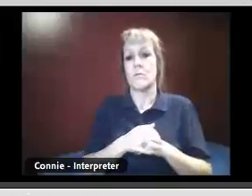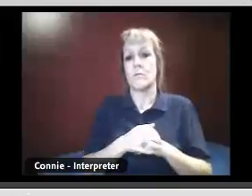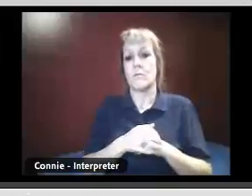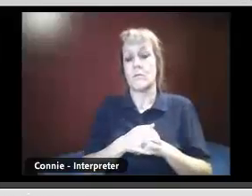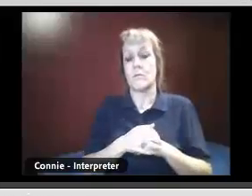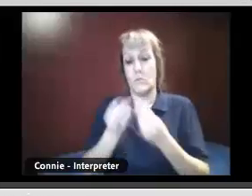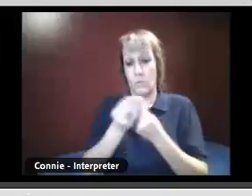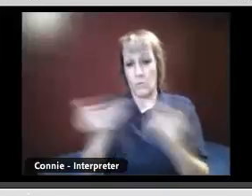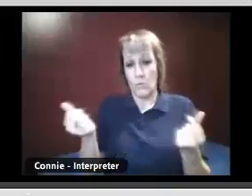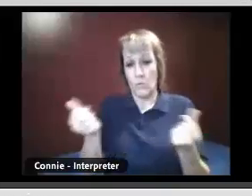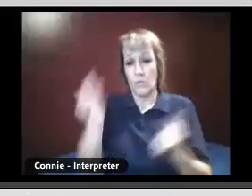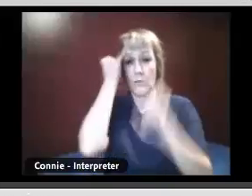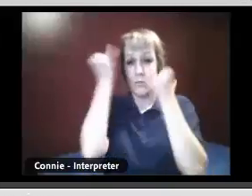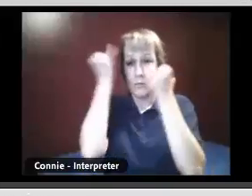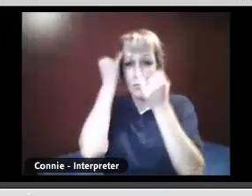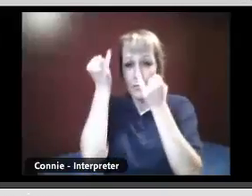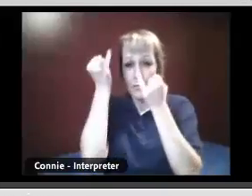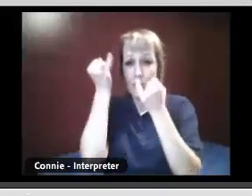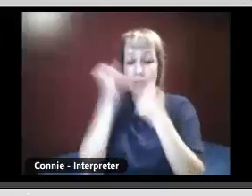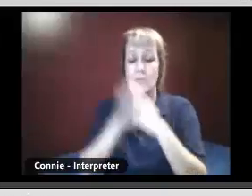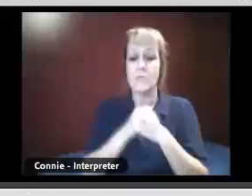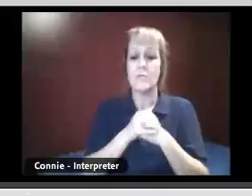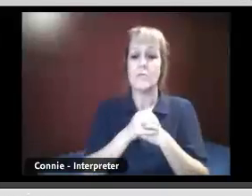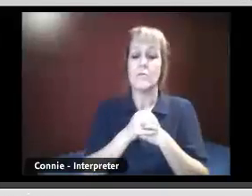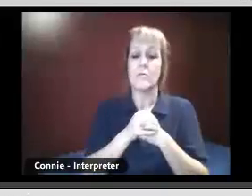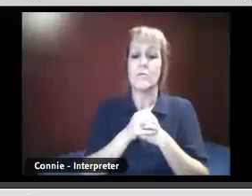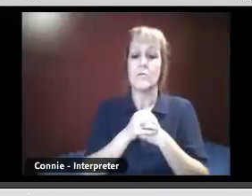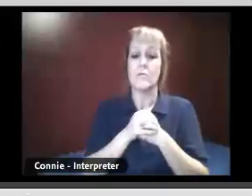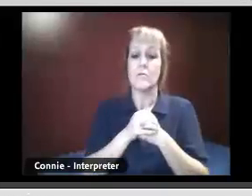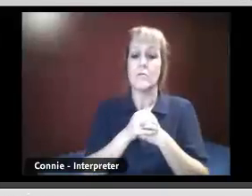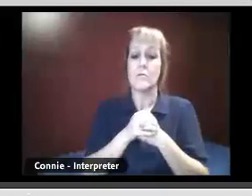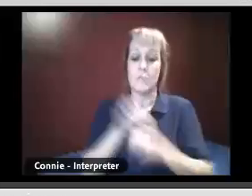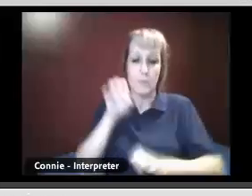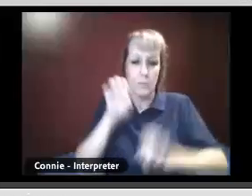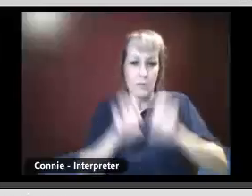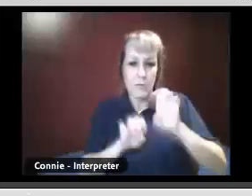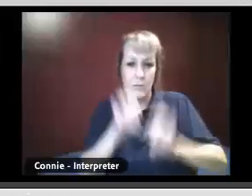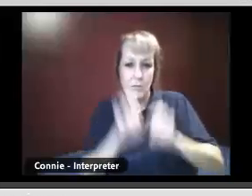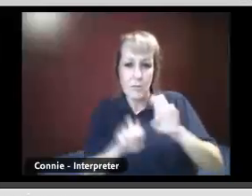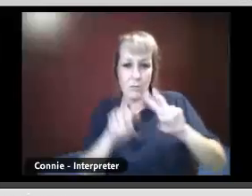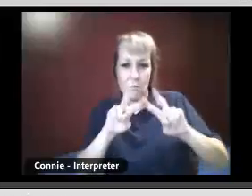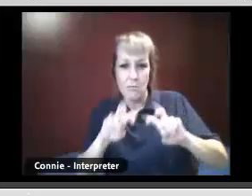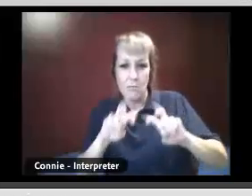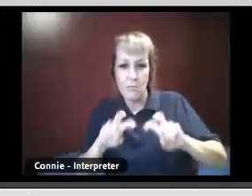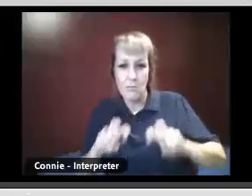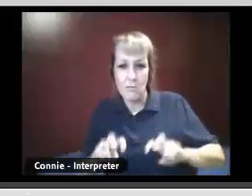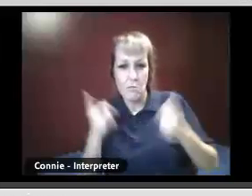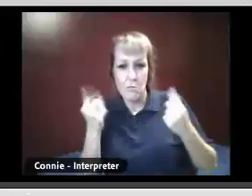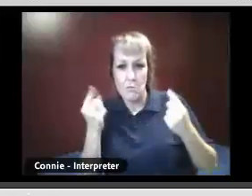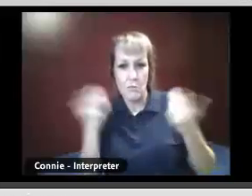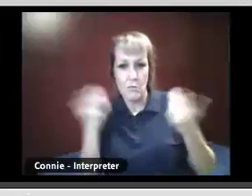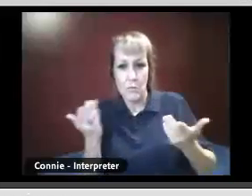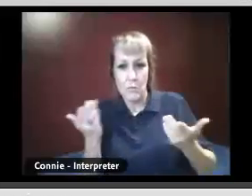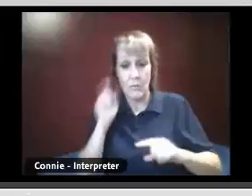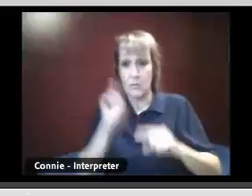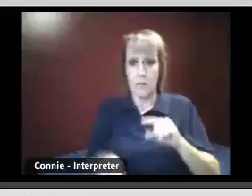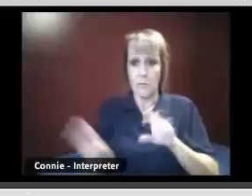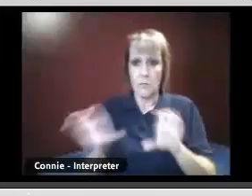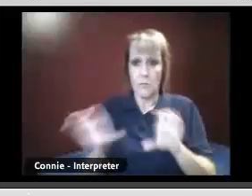solutions and ideas that come up, well then, evaluate them. What can we do? Can't do everything that everybody wants, but what can you